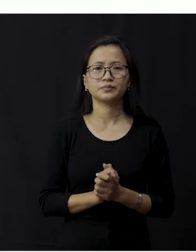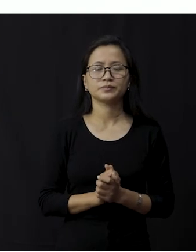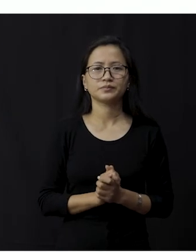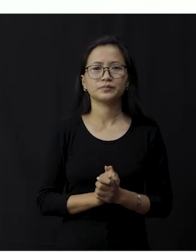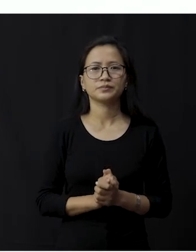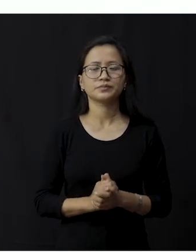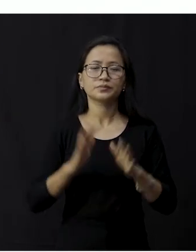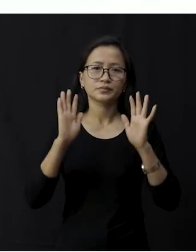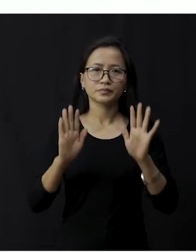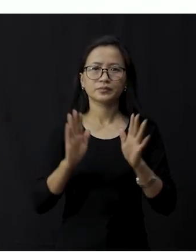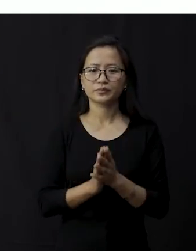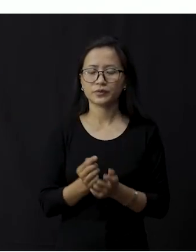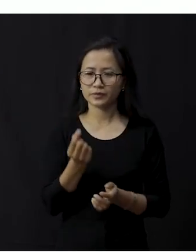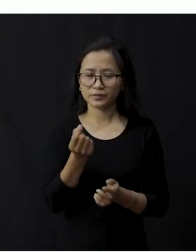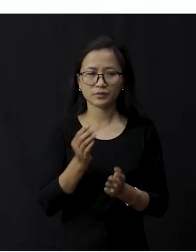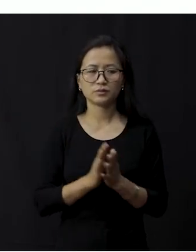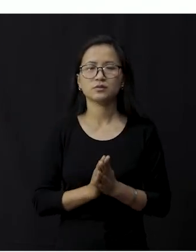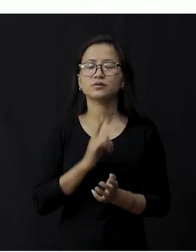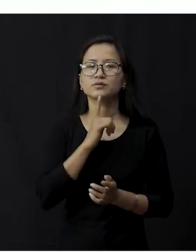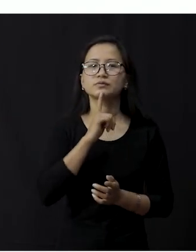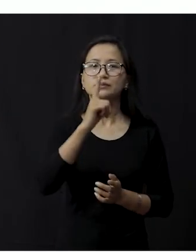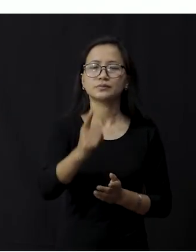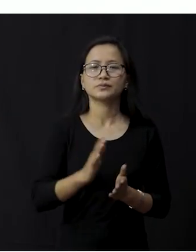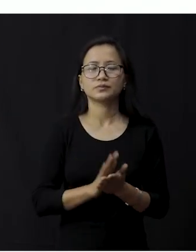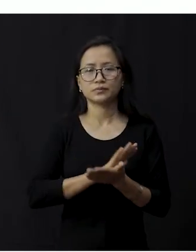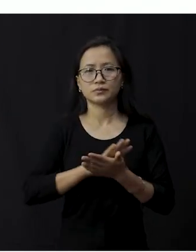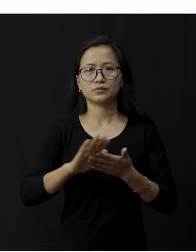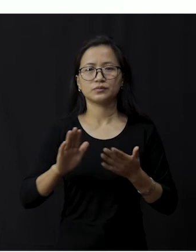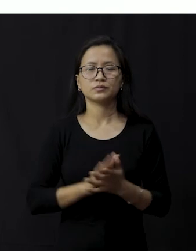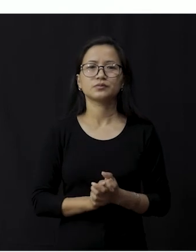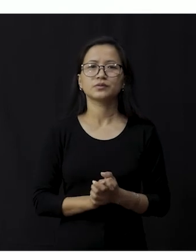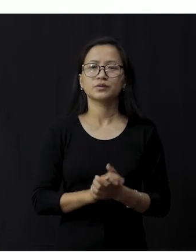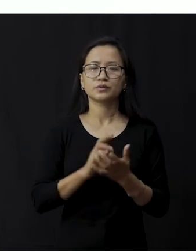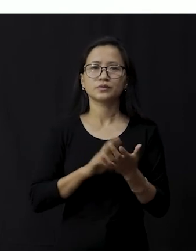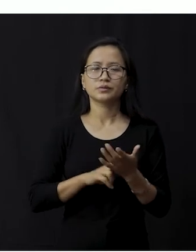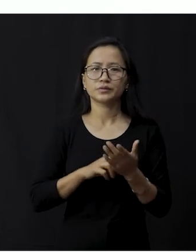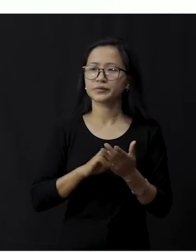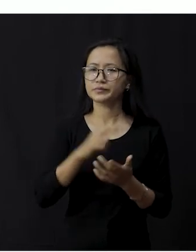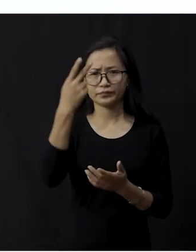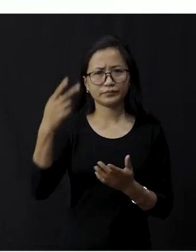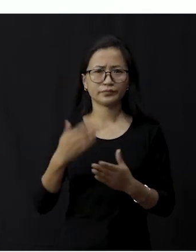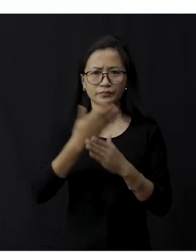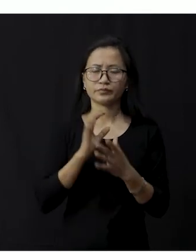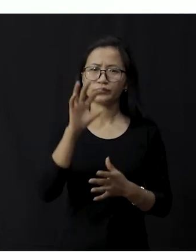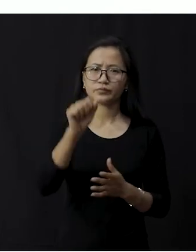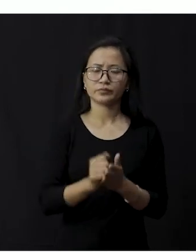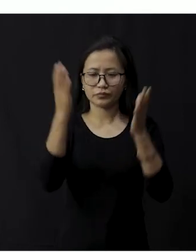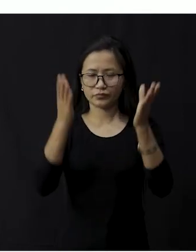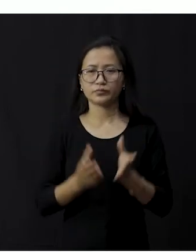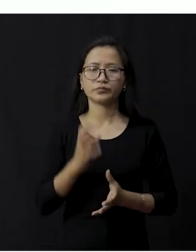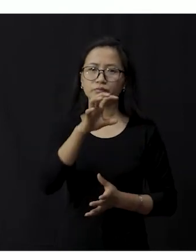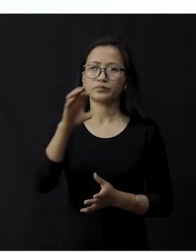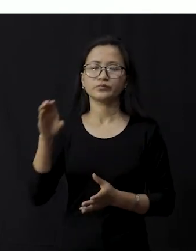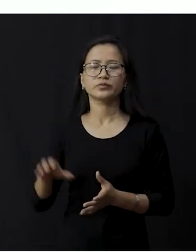So I have a little extra information because we're done with the national symbols of our country. Okay, so I have a small information,